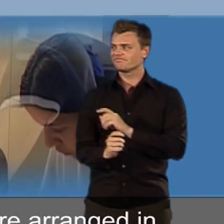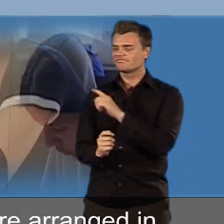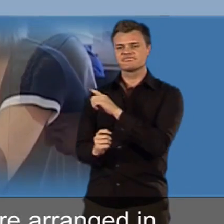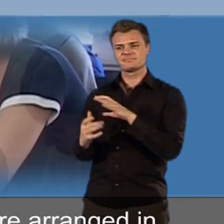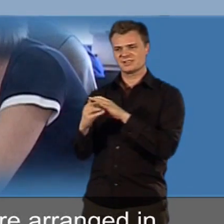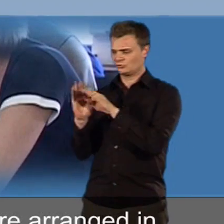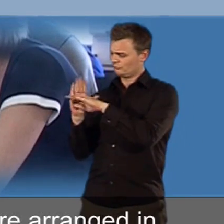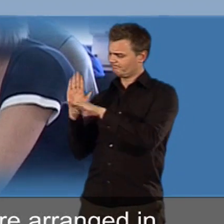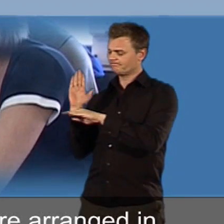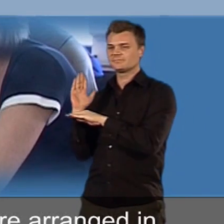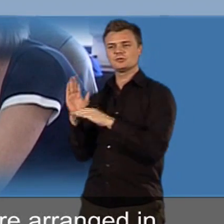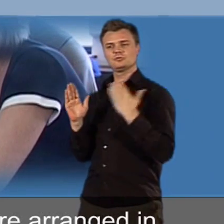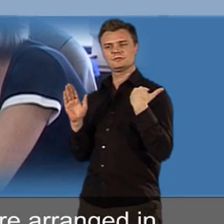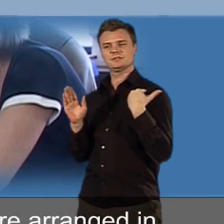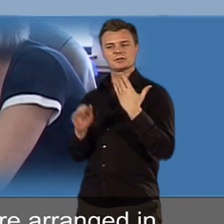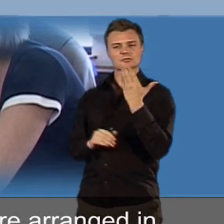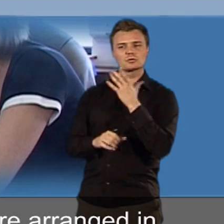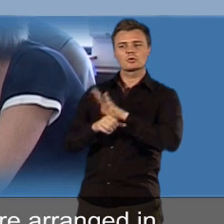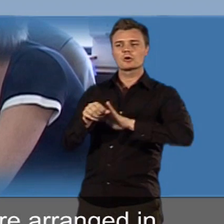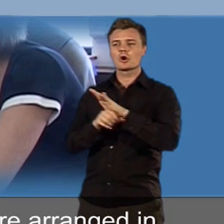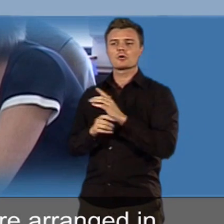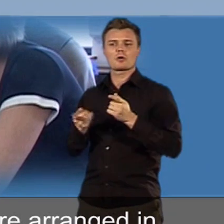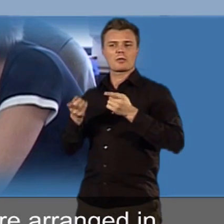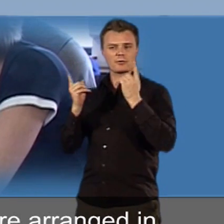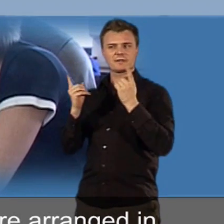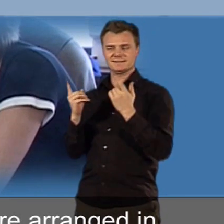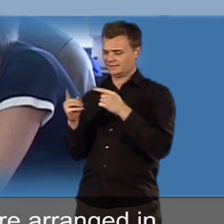The clips you are about to see are arranged in 4 sections.